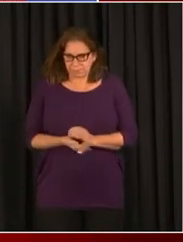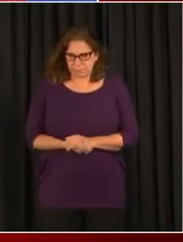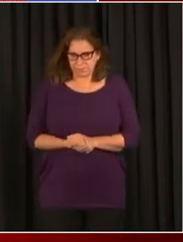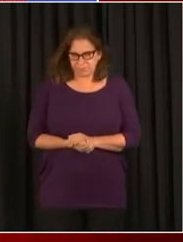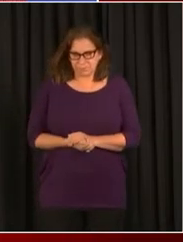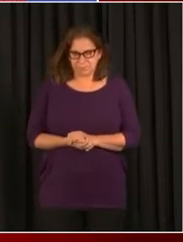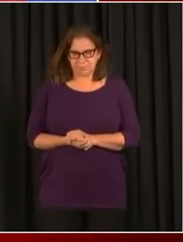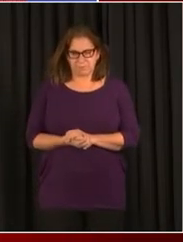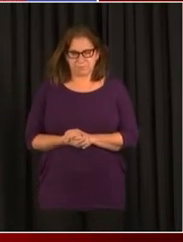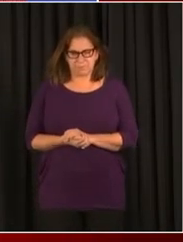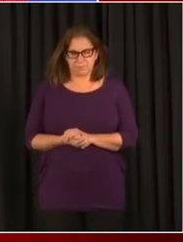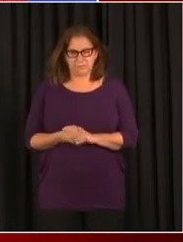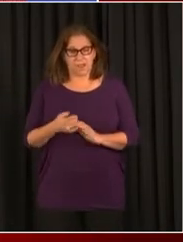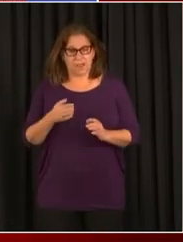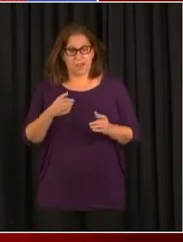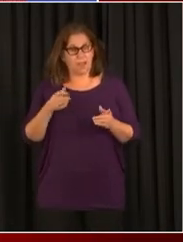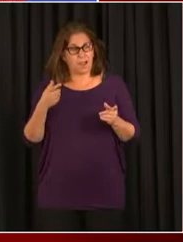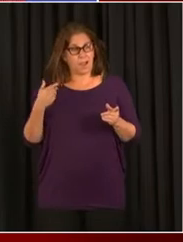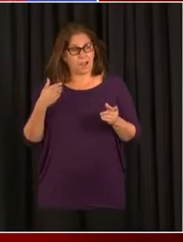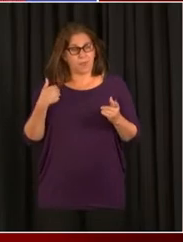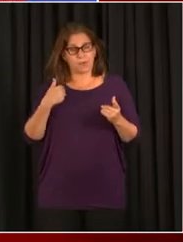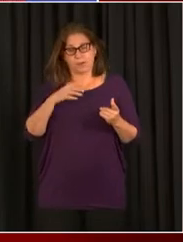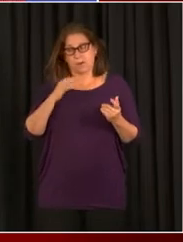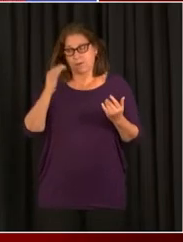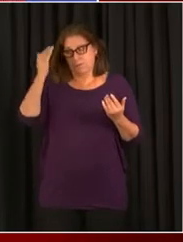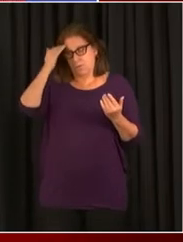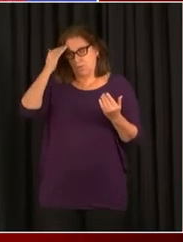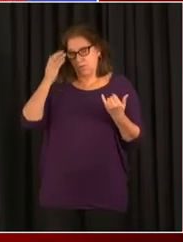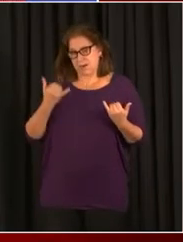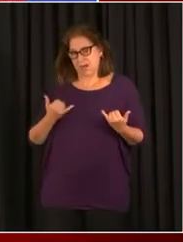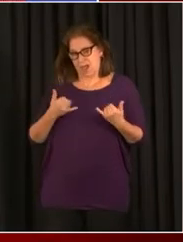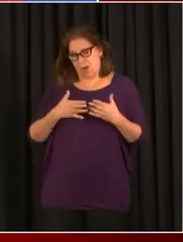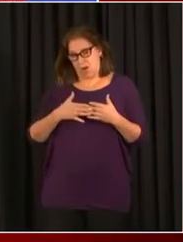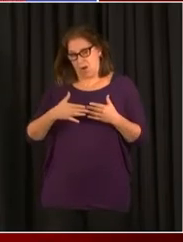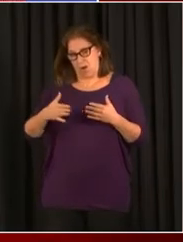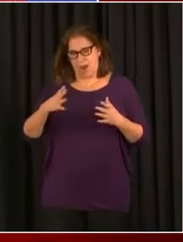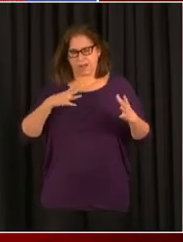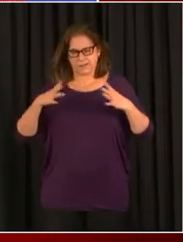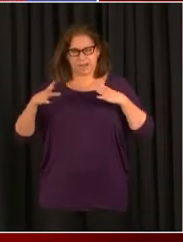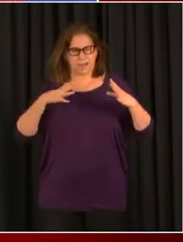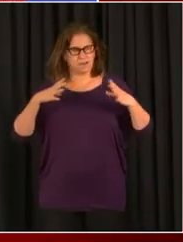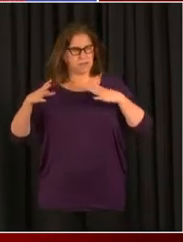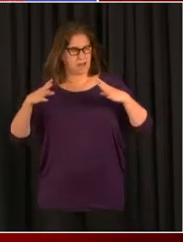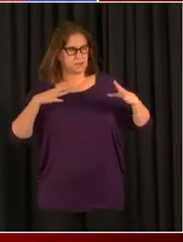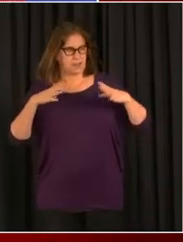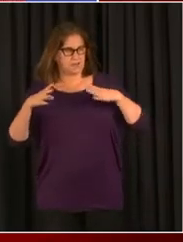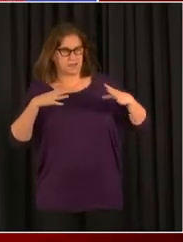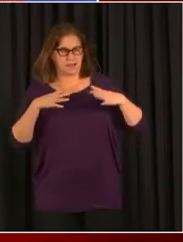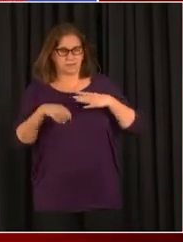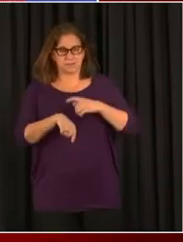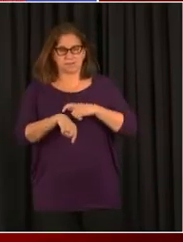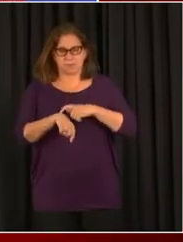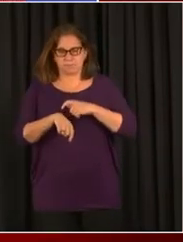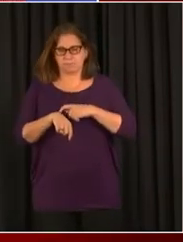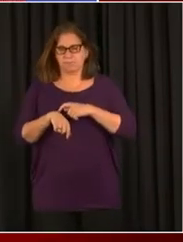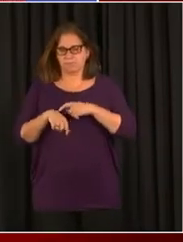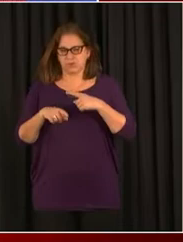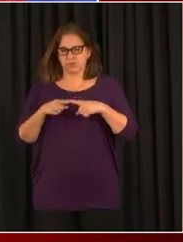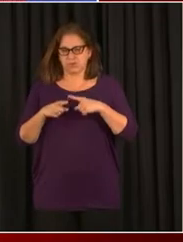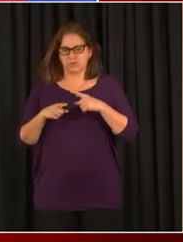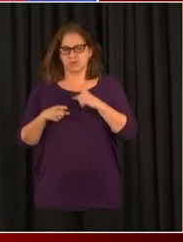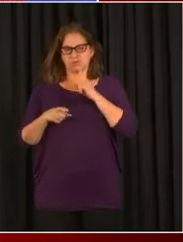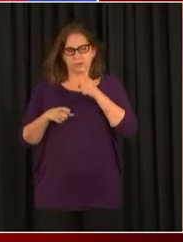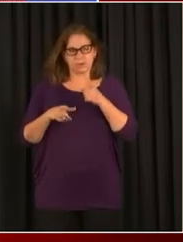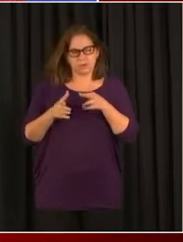With several holidays upcoming, we're going to spend some time going over the DC Health